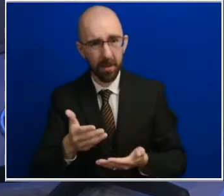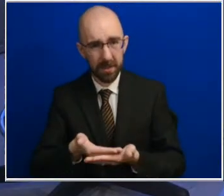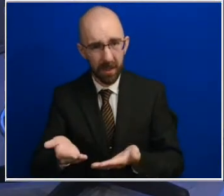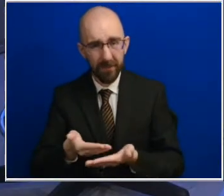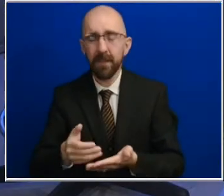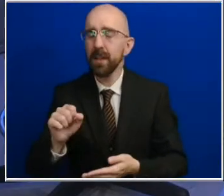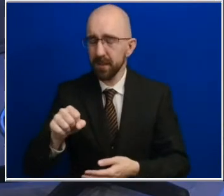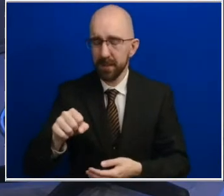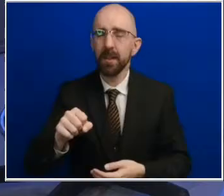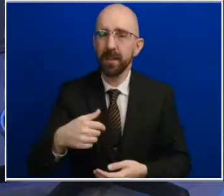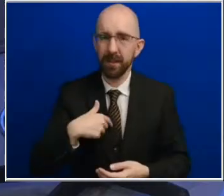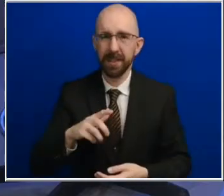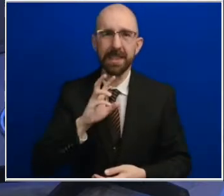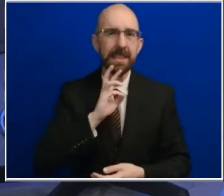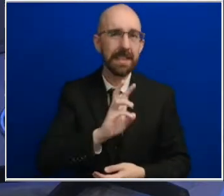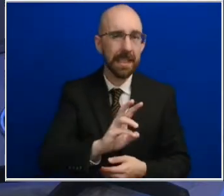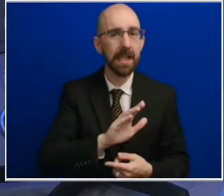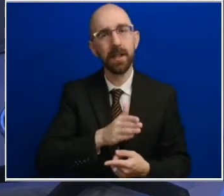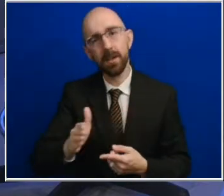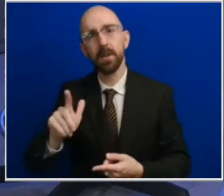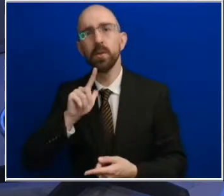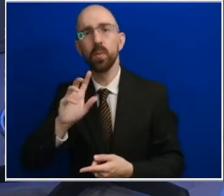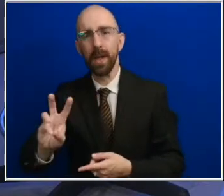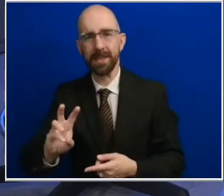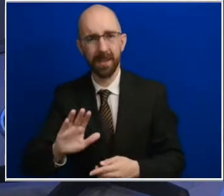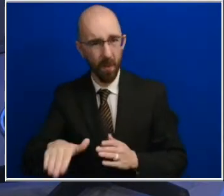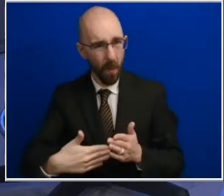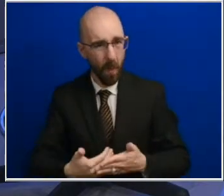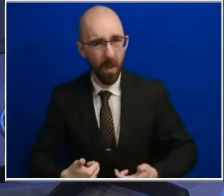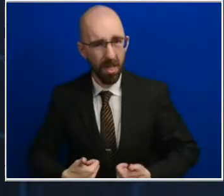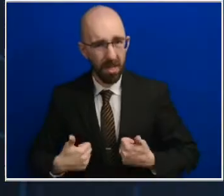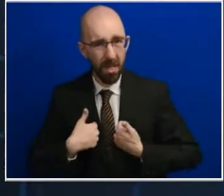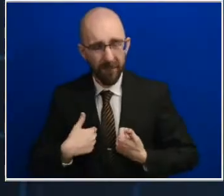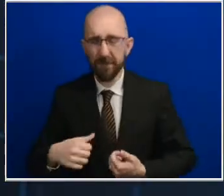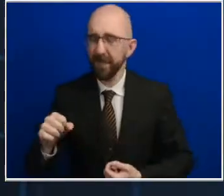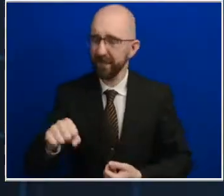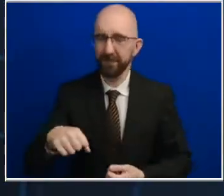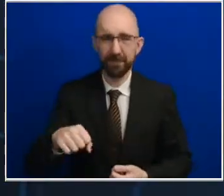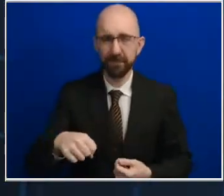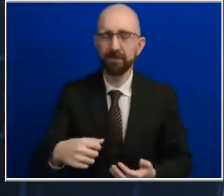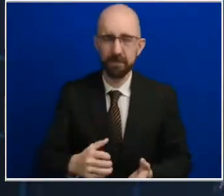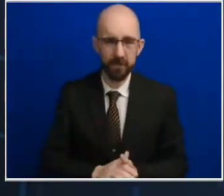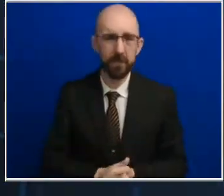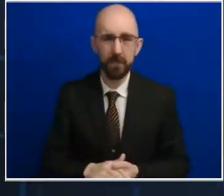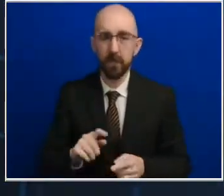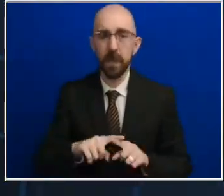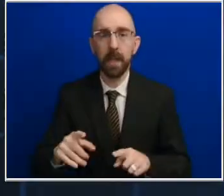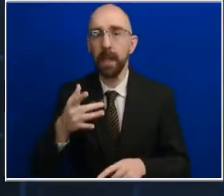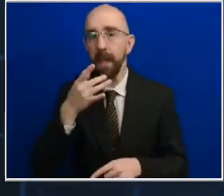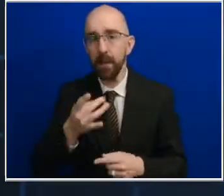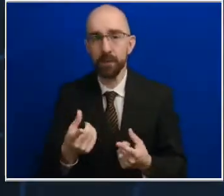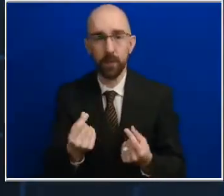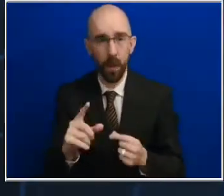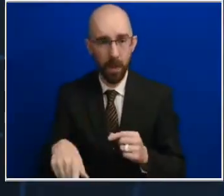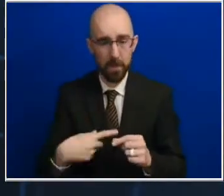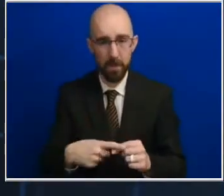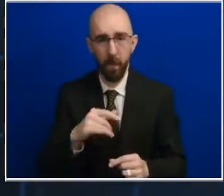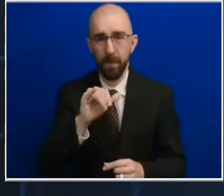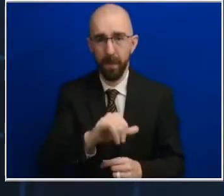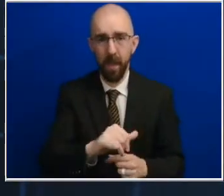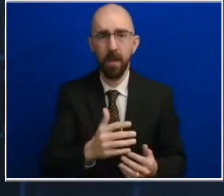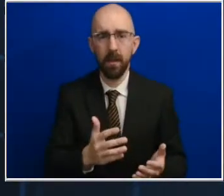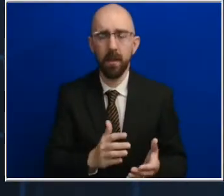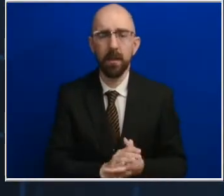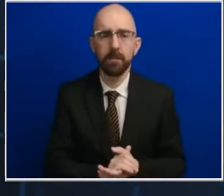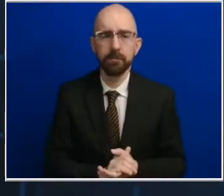to 26. Holy smokes. Yeah, and so, yeah, but the interesting part about all of that is,